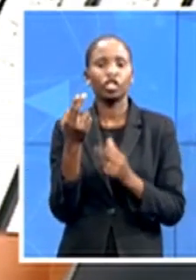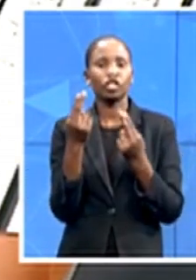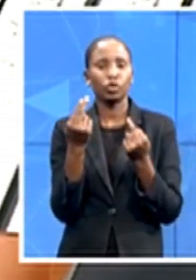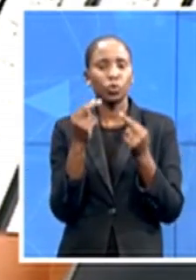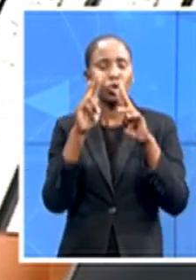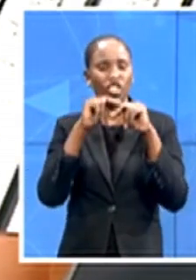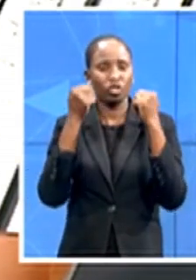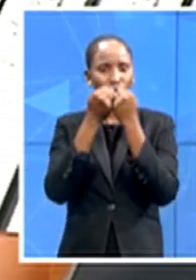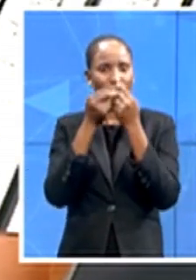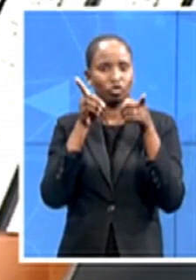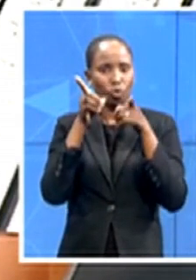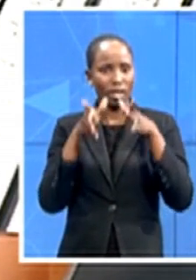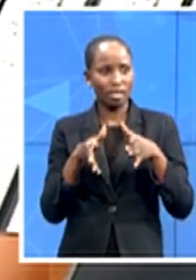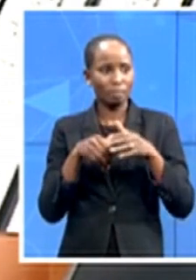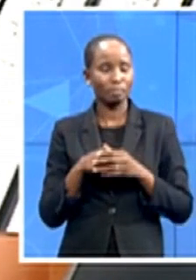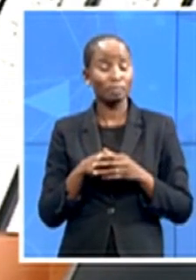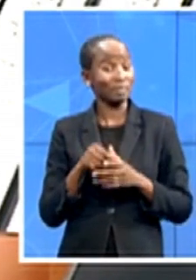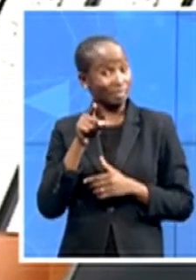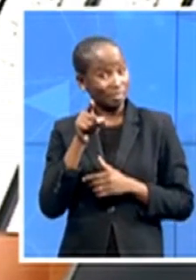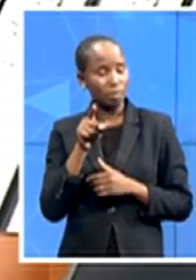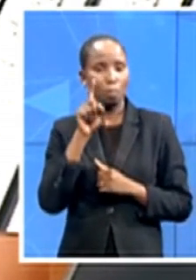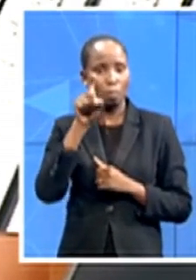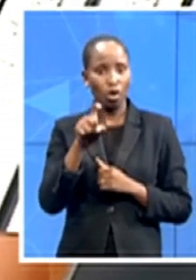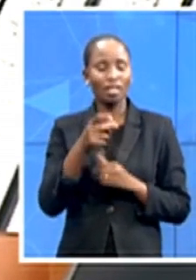undertaken through a public and transparent process.